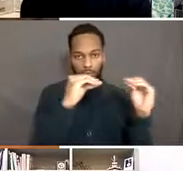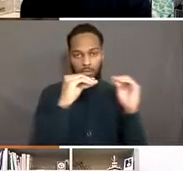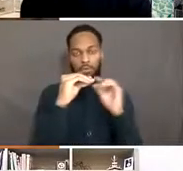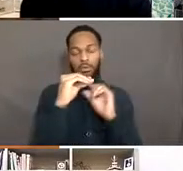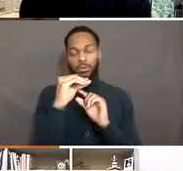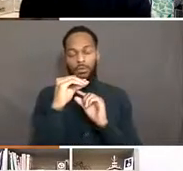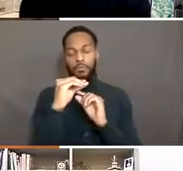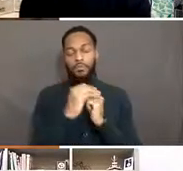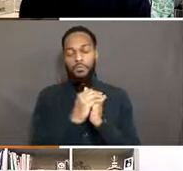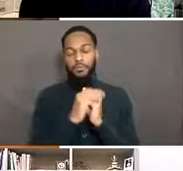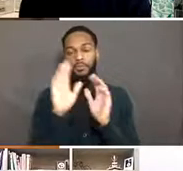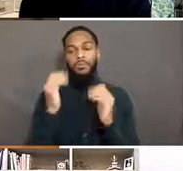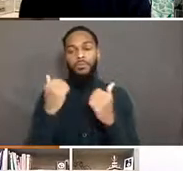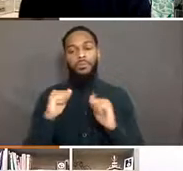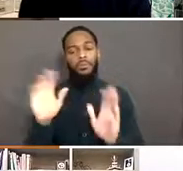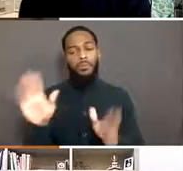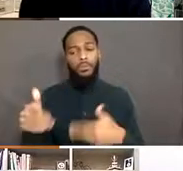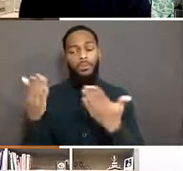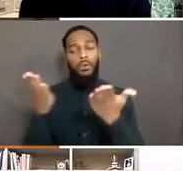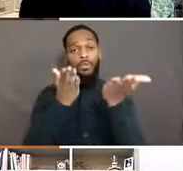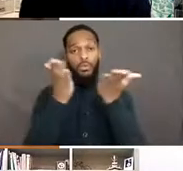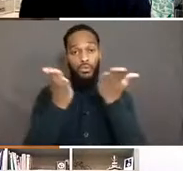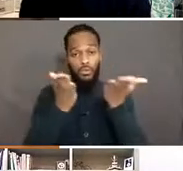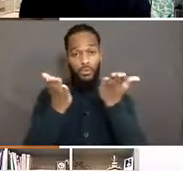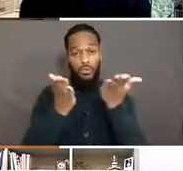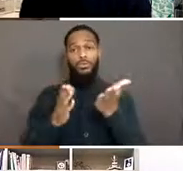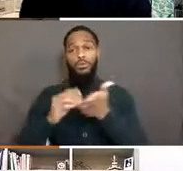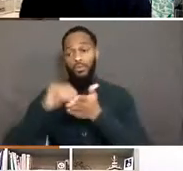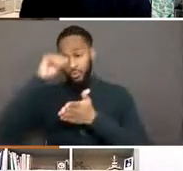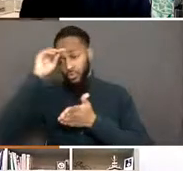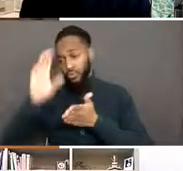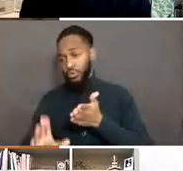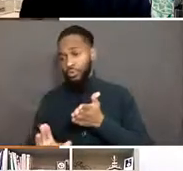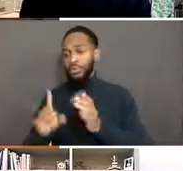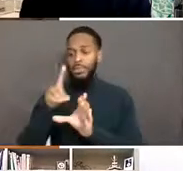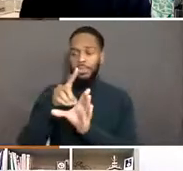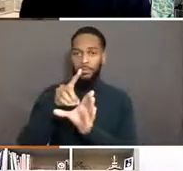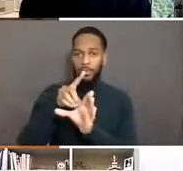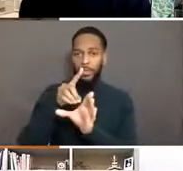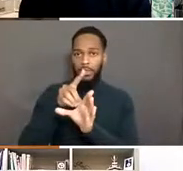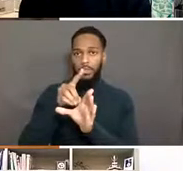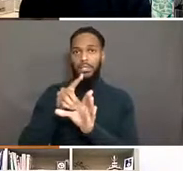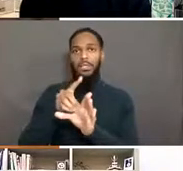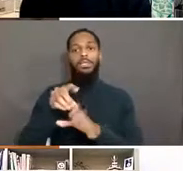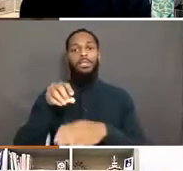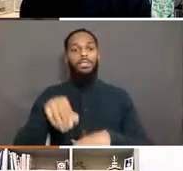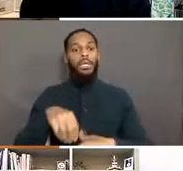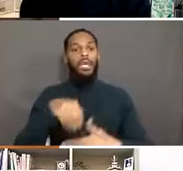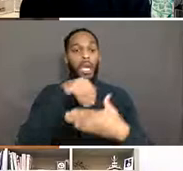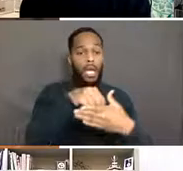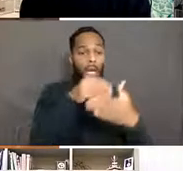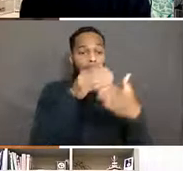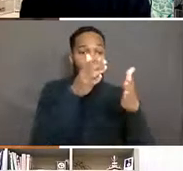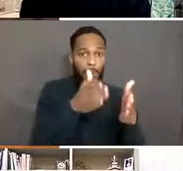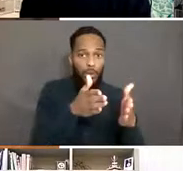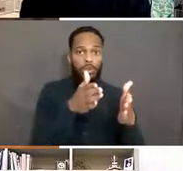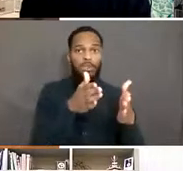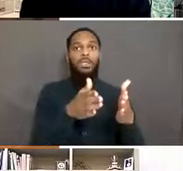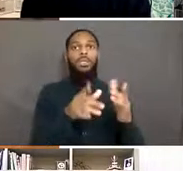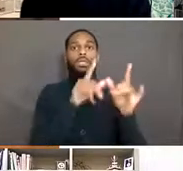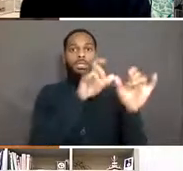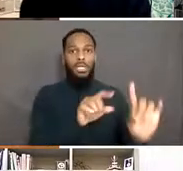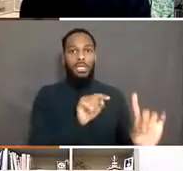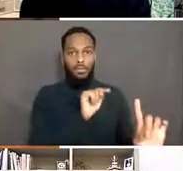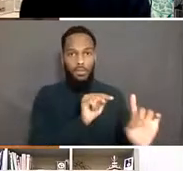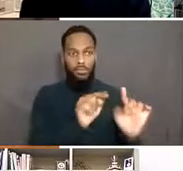able to provide services for students with disabilities, in-person assessments, designated instructional